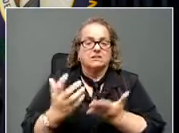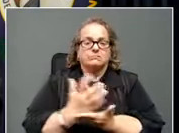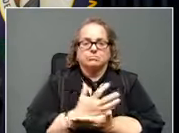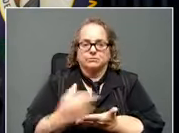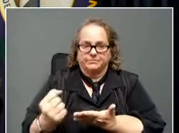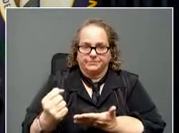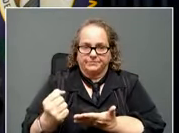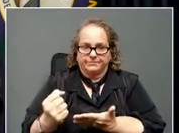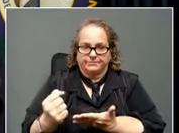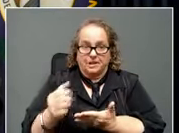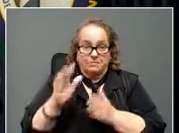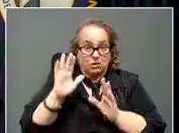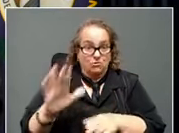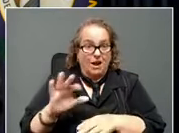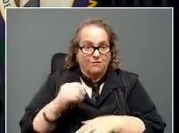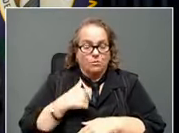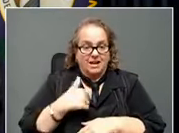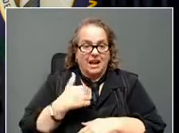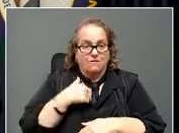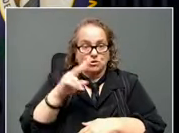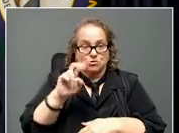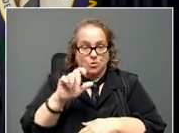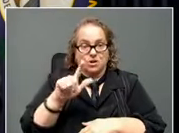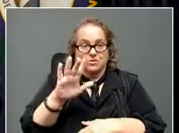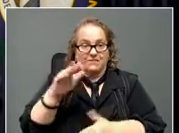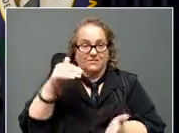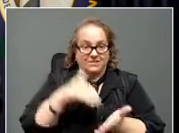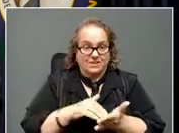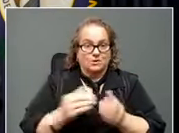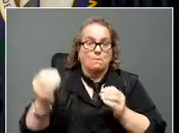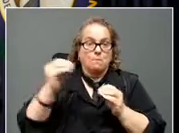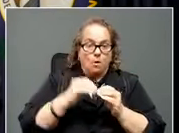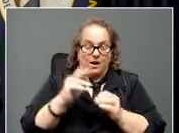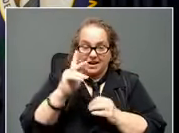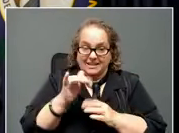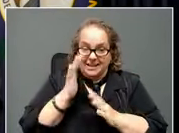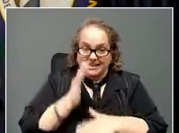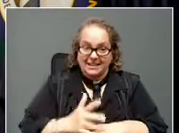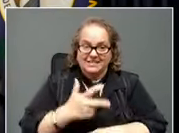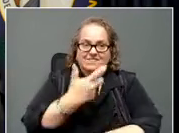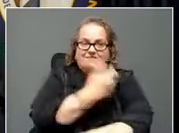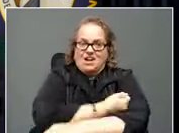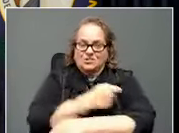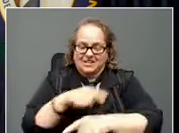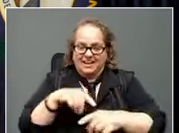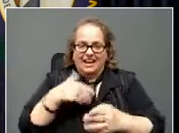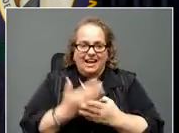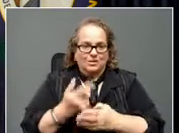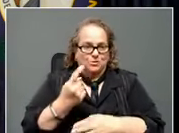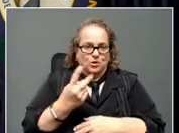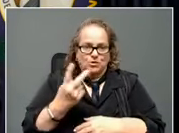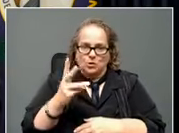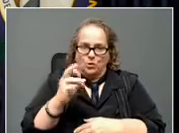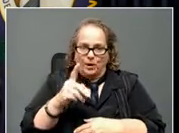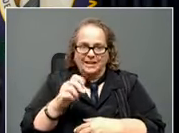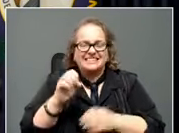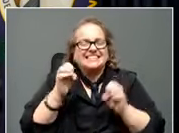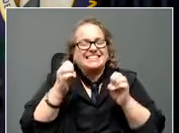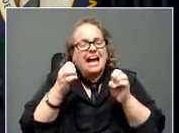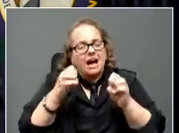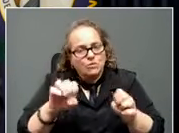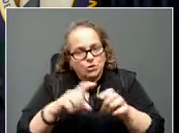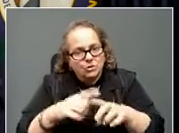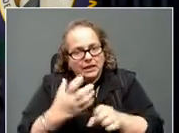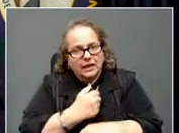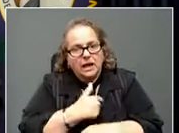had 225,000 more Kentuckians vaccinated in those next couple weeks. It's just an effort to get us closer to getting